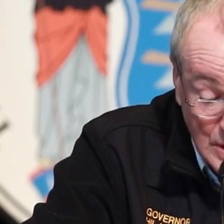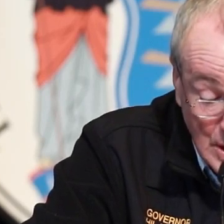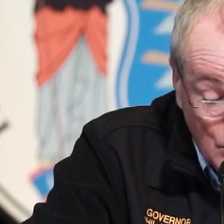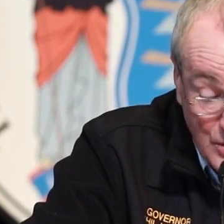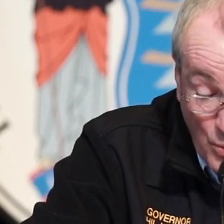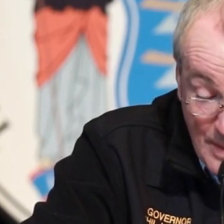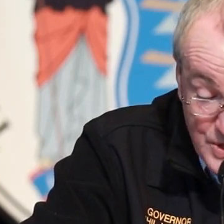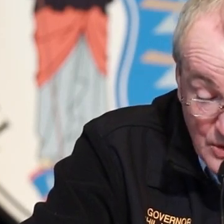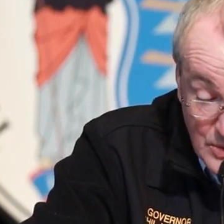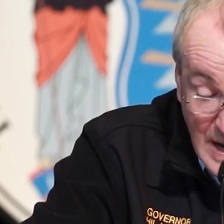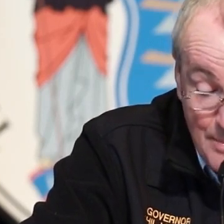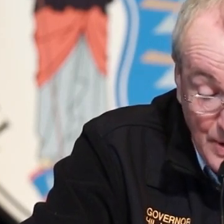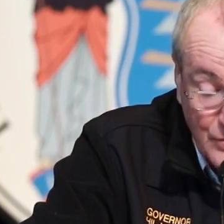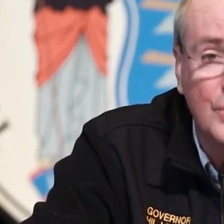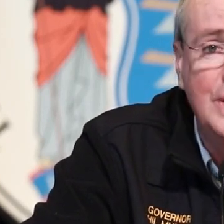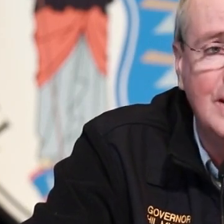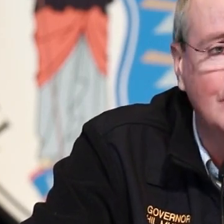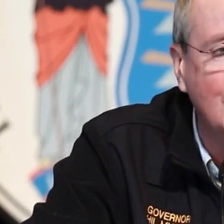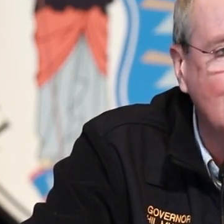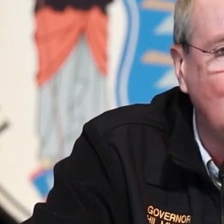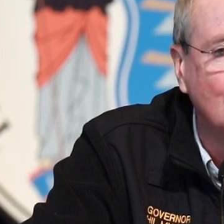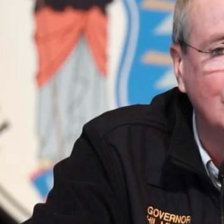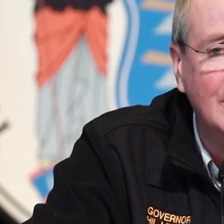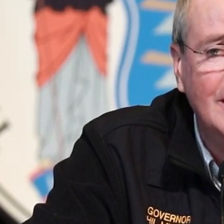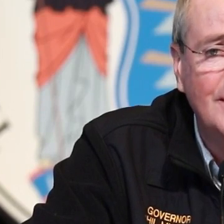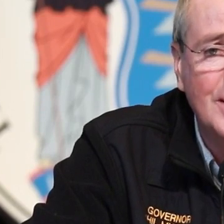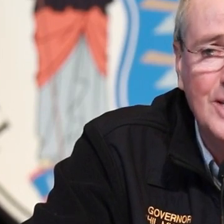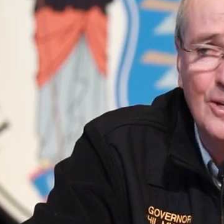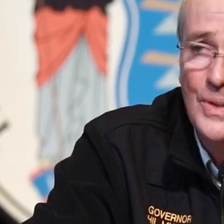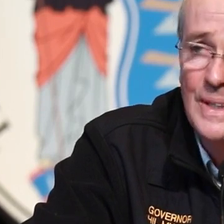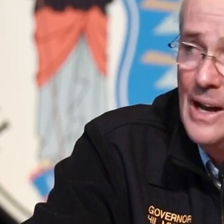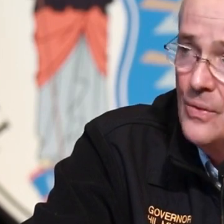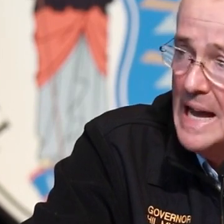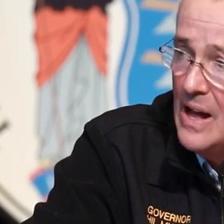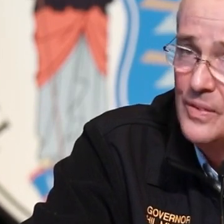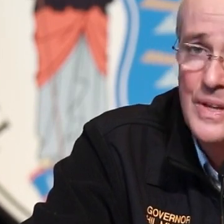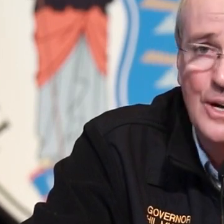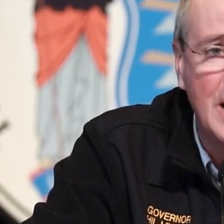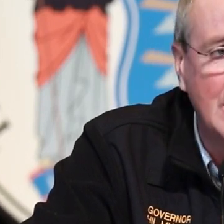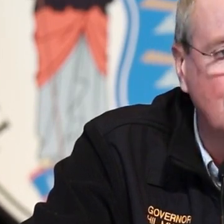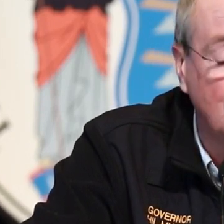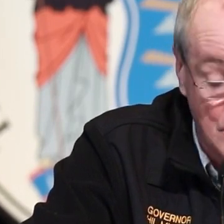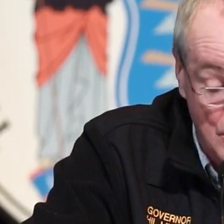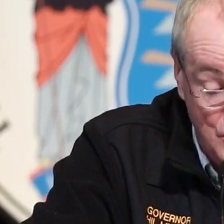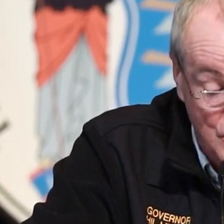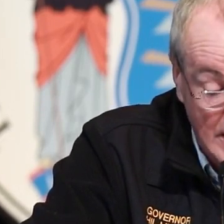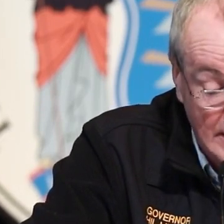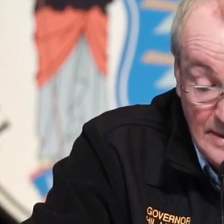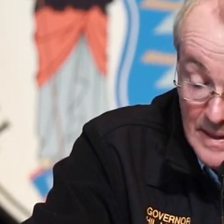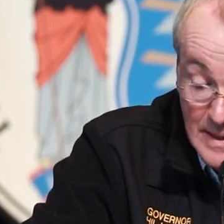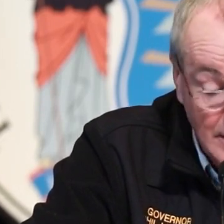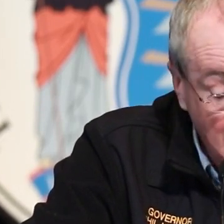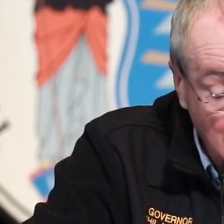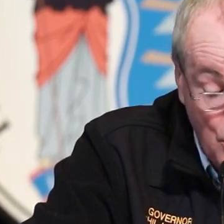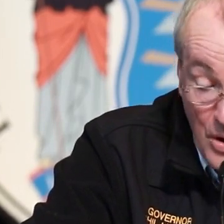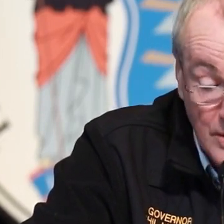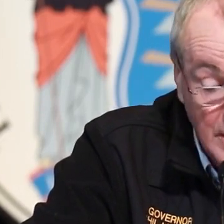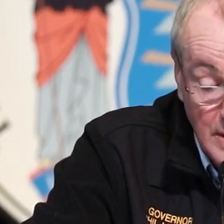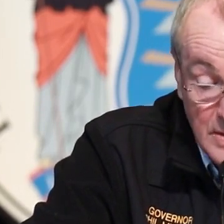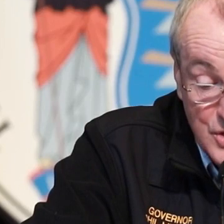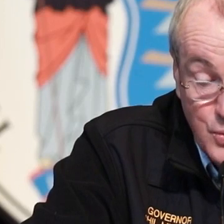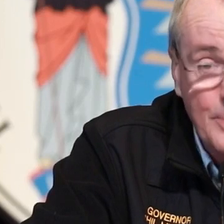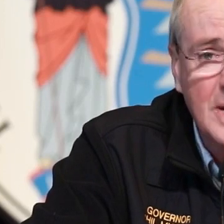phone with Whip. So God bless the young, the old, the here, the now, the alpha, the omegas in our society who